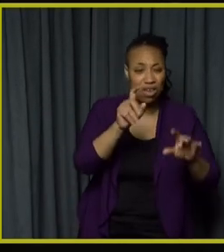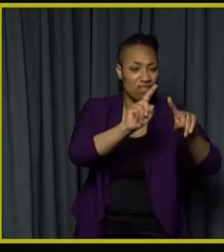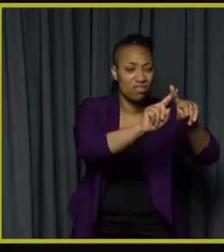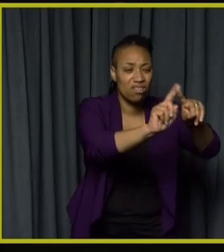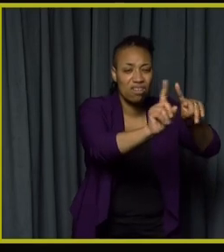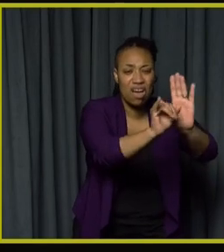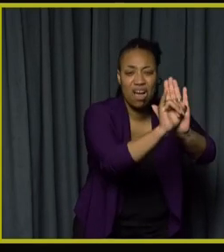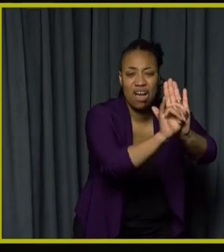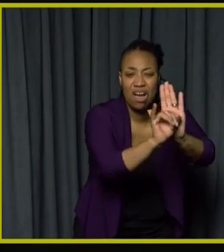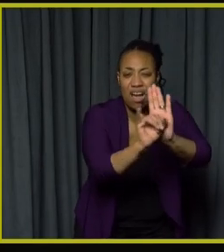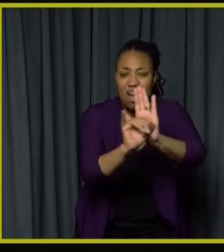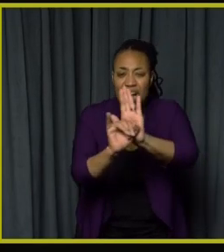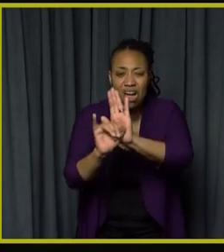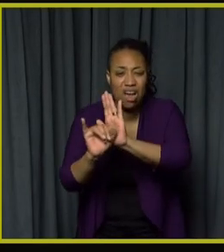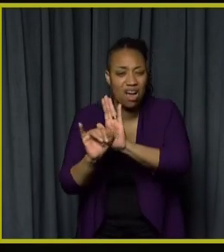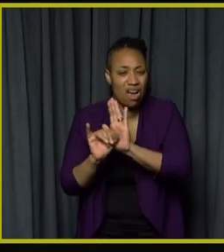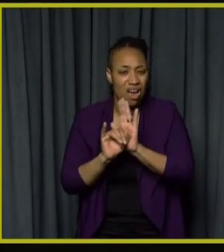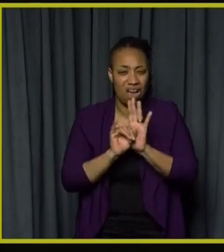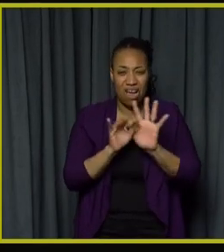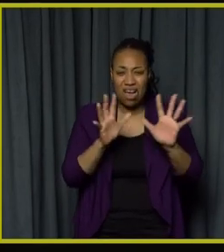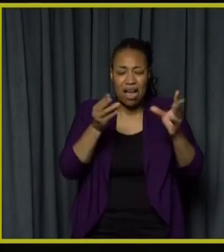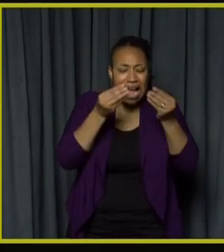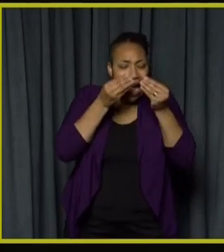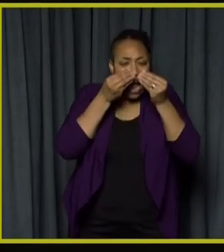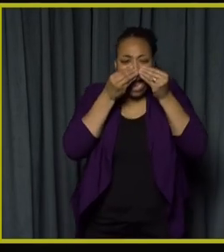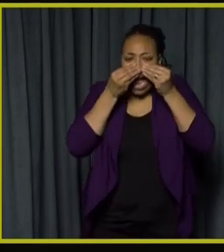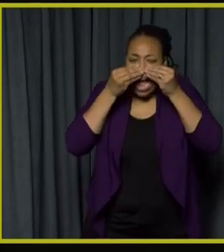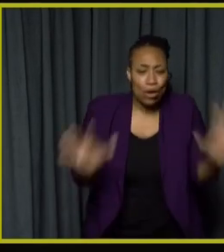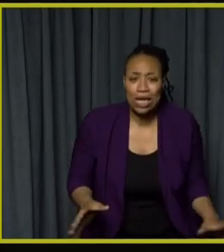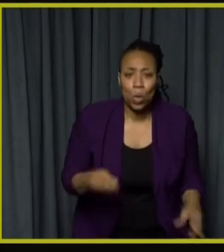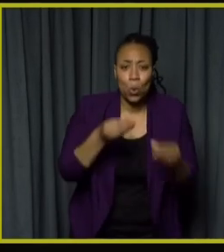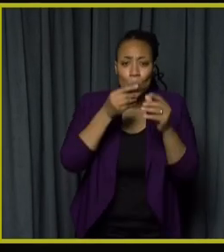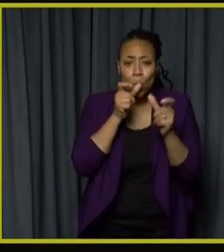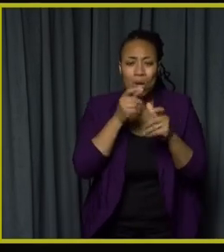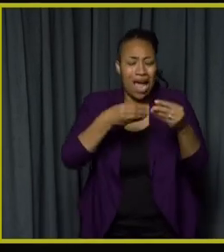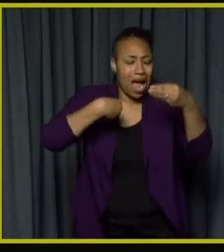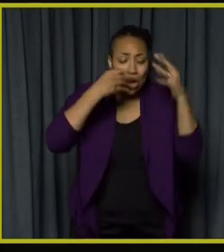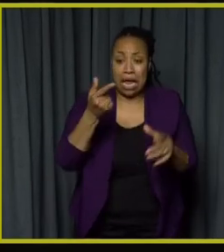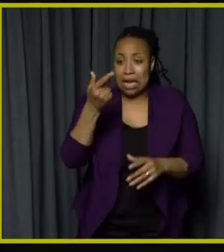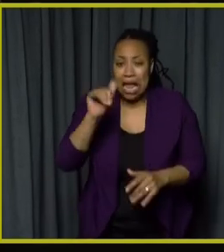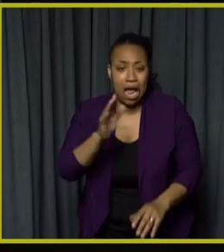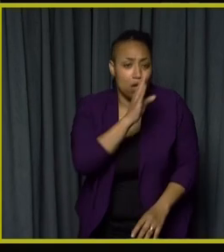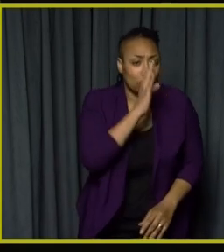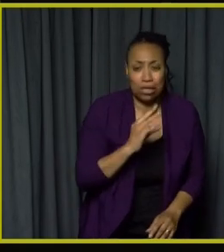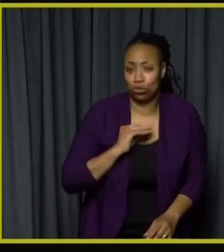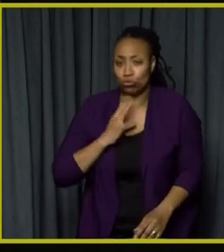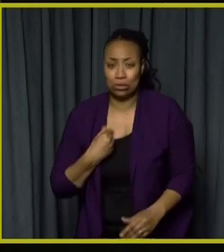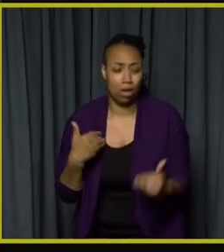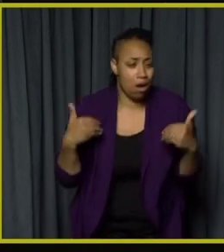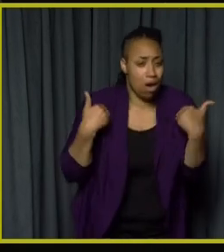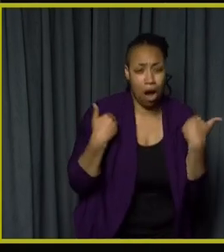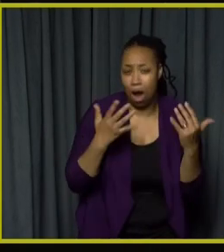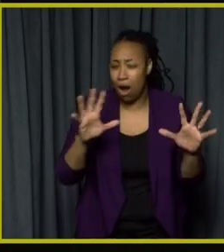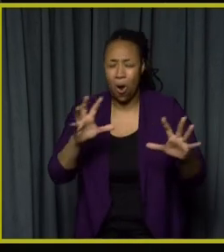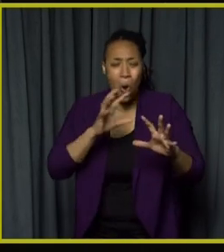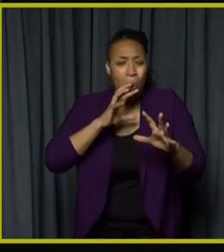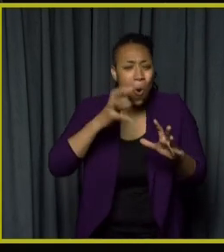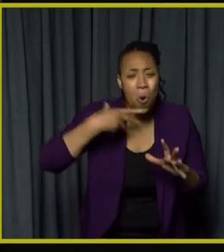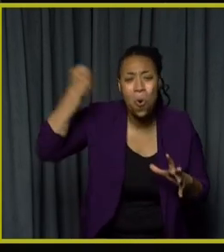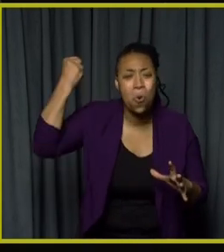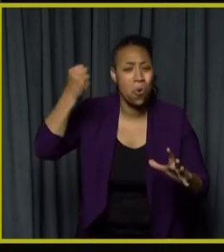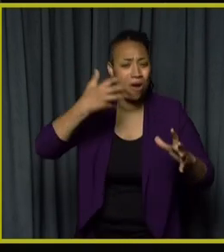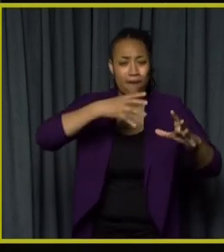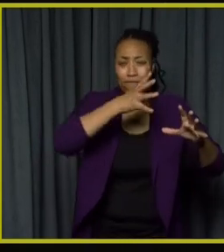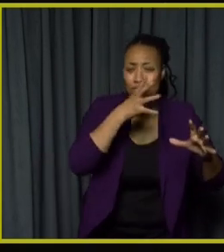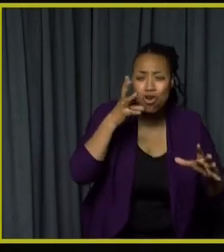or Latino, whoever you are, gay or straight or trans, young or old, from the rural or from the